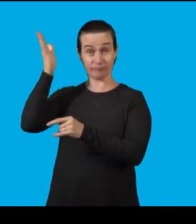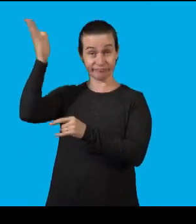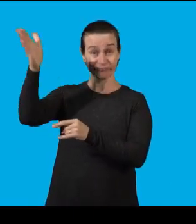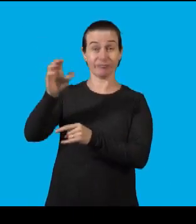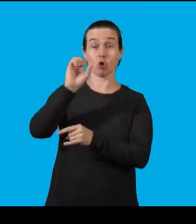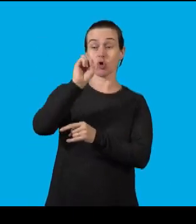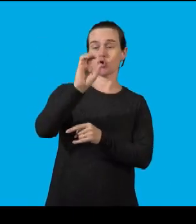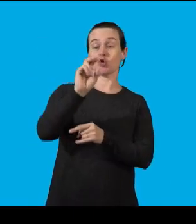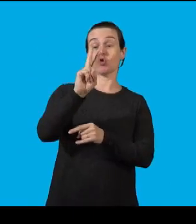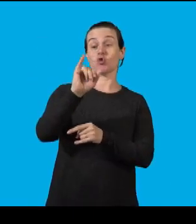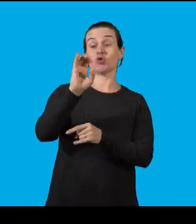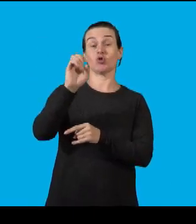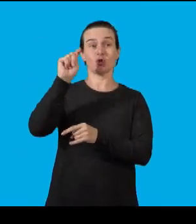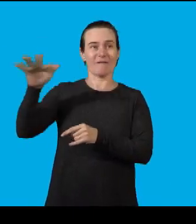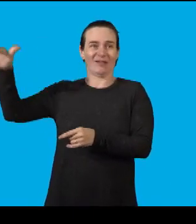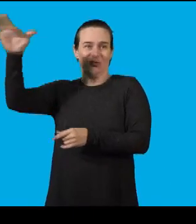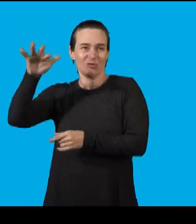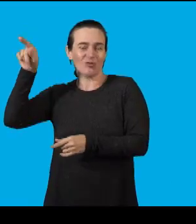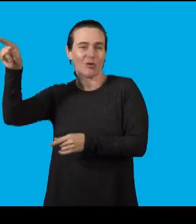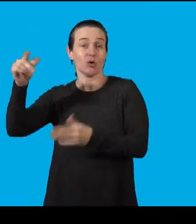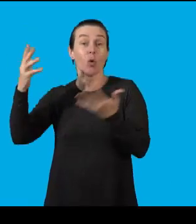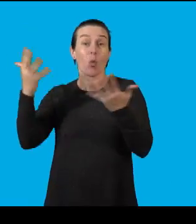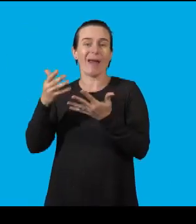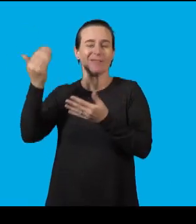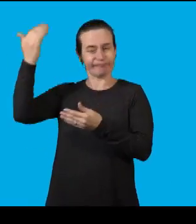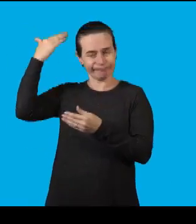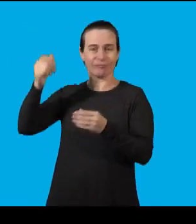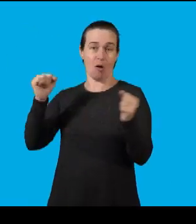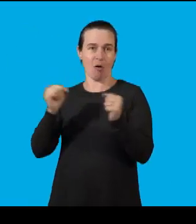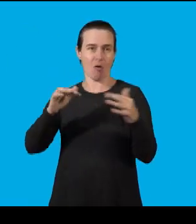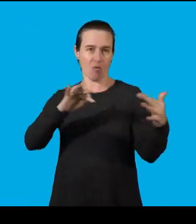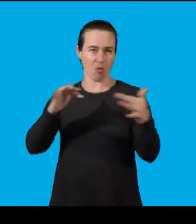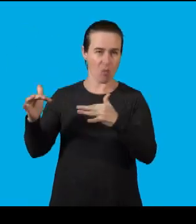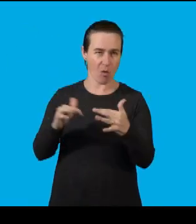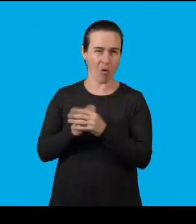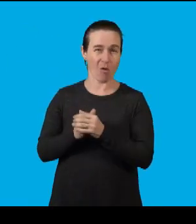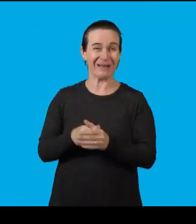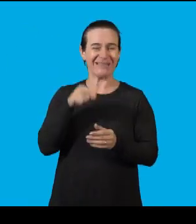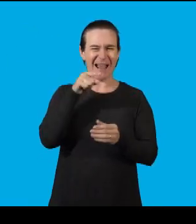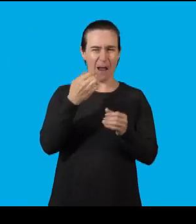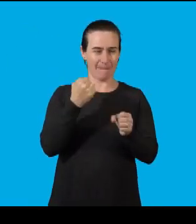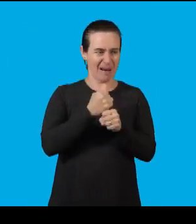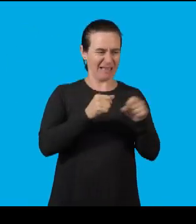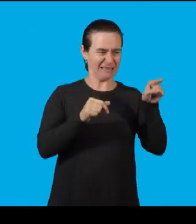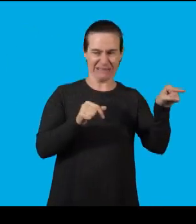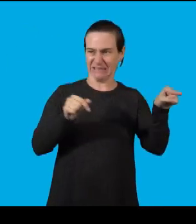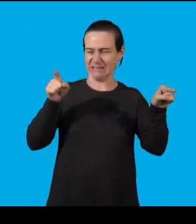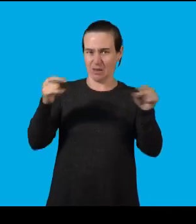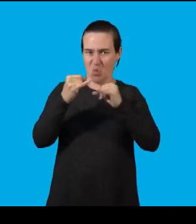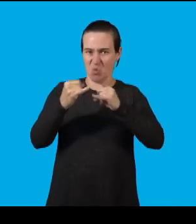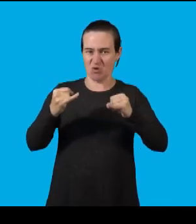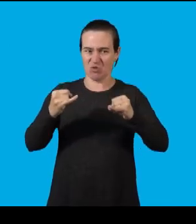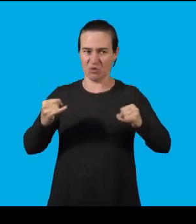the context of the Cold War. This has to be in the context of the Cold War. Tensions between the USSR and the